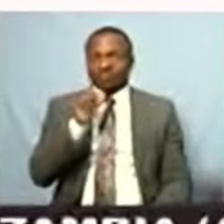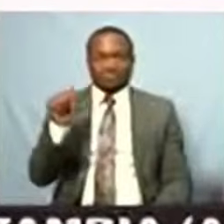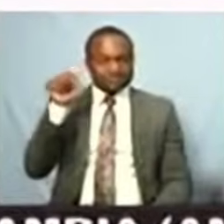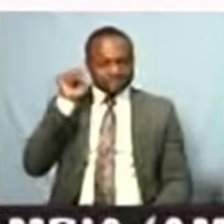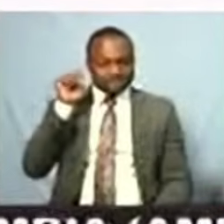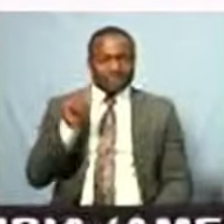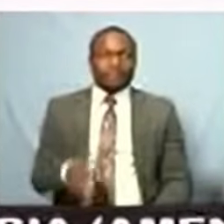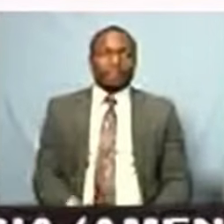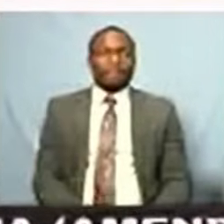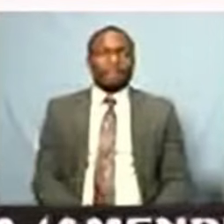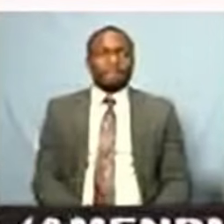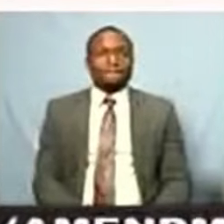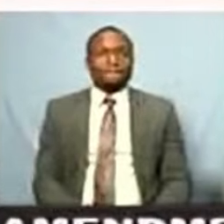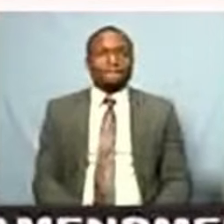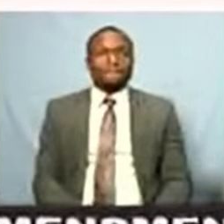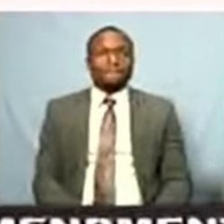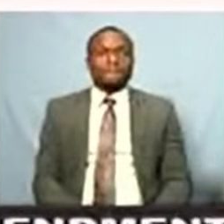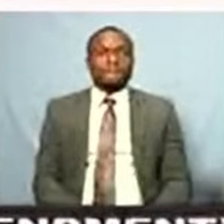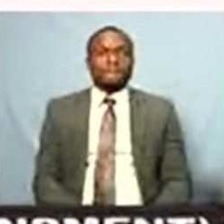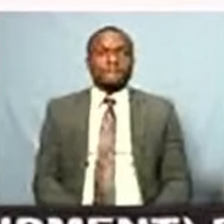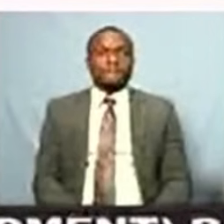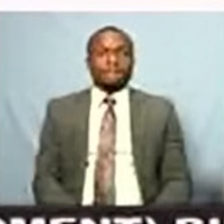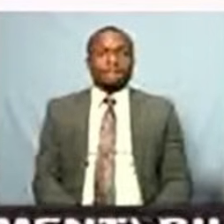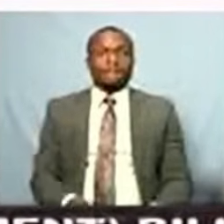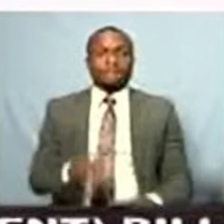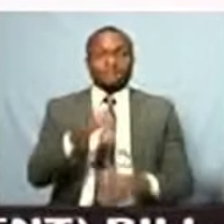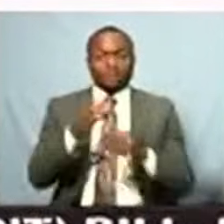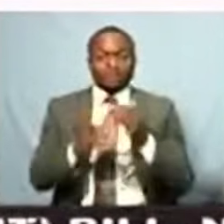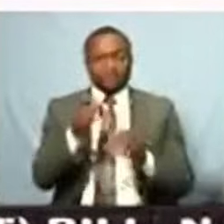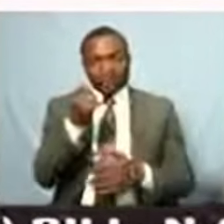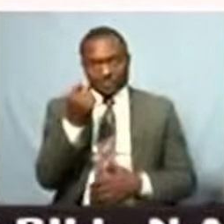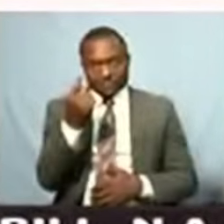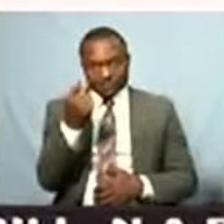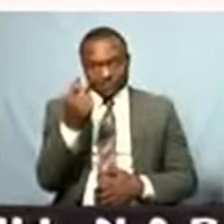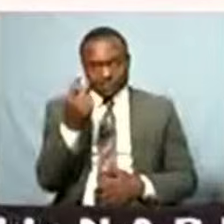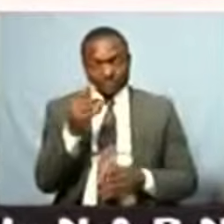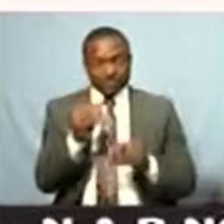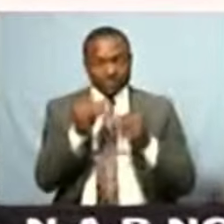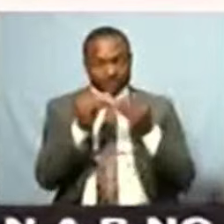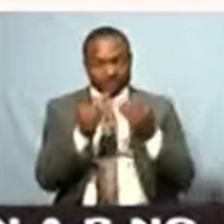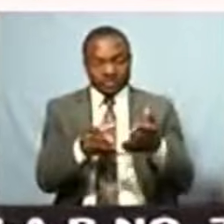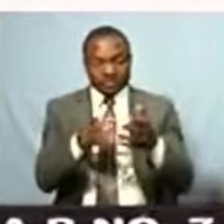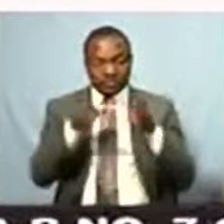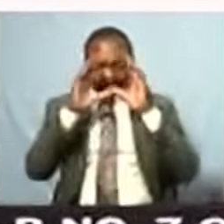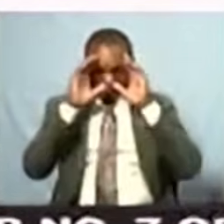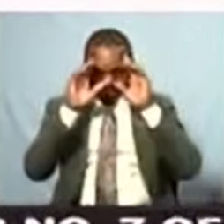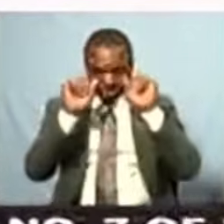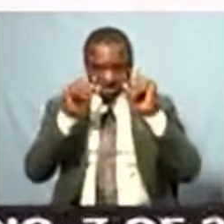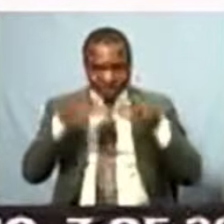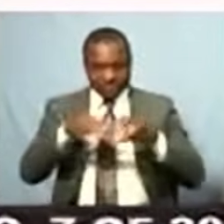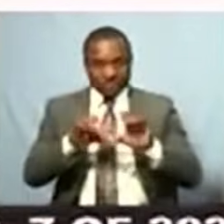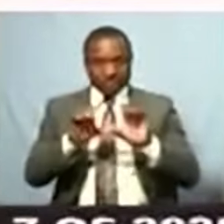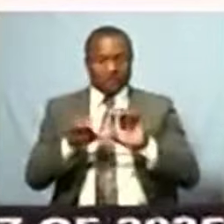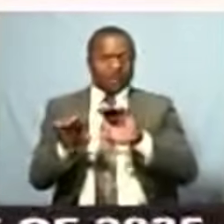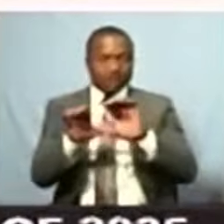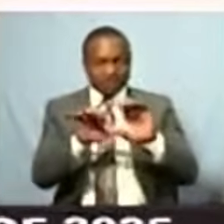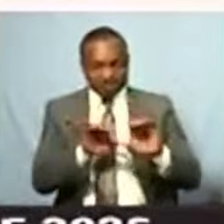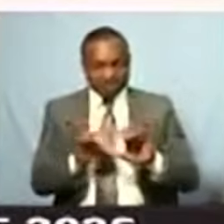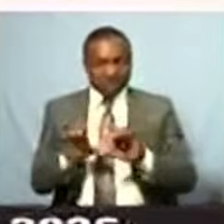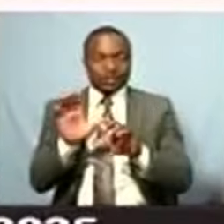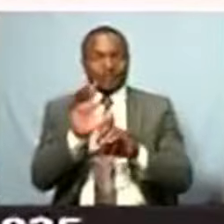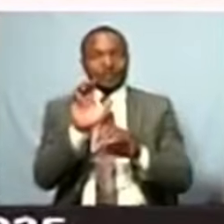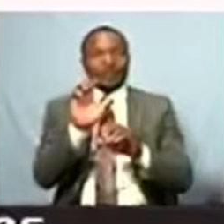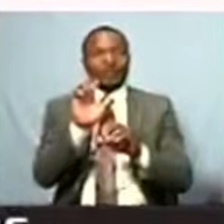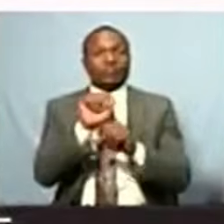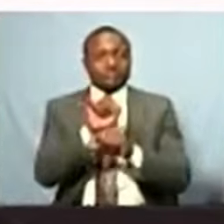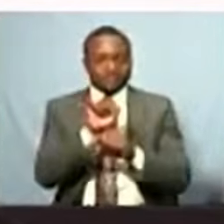object with regard to the said clause 11, providing for the President continuing to perform the executive